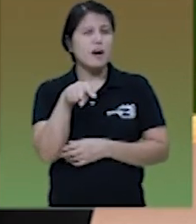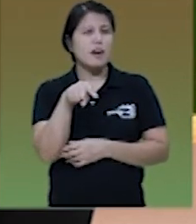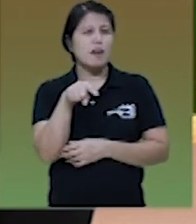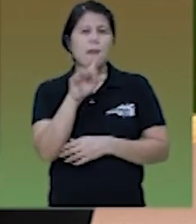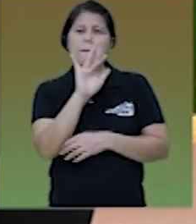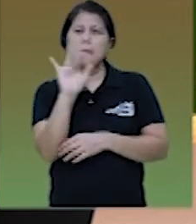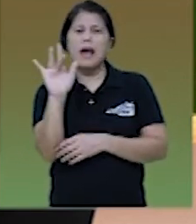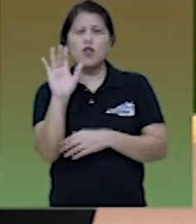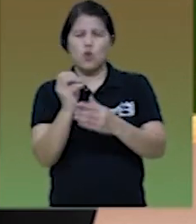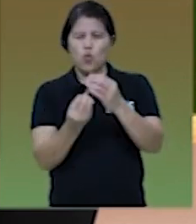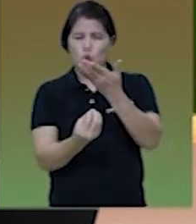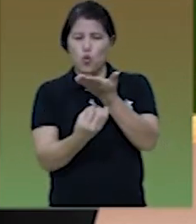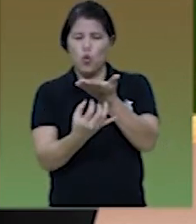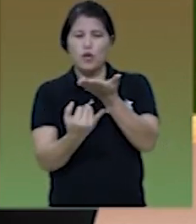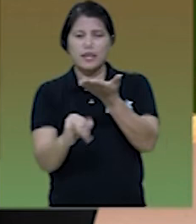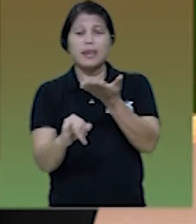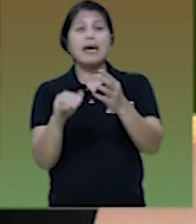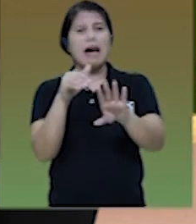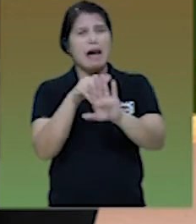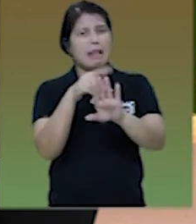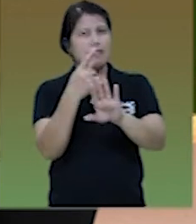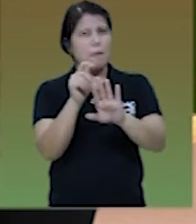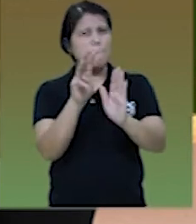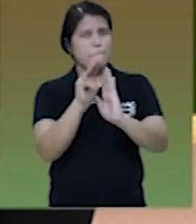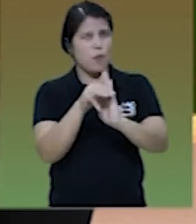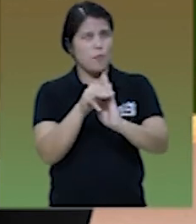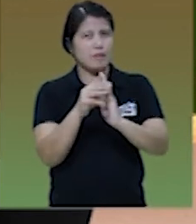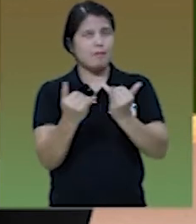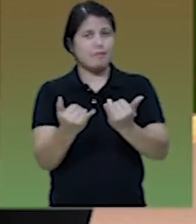blank cooking at the moment.